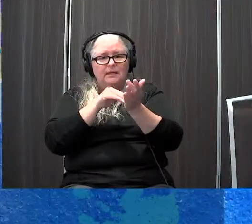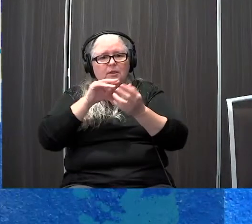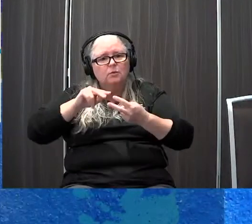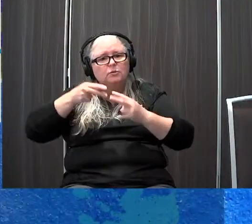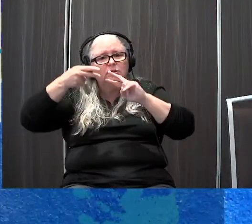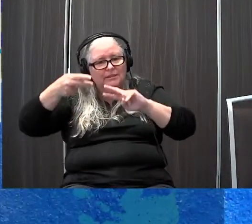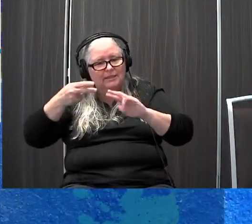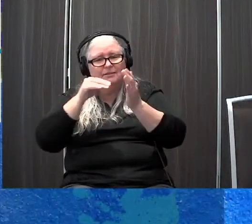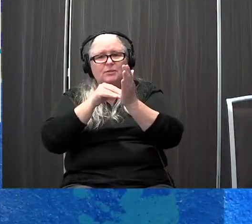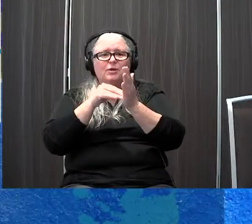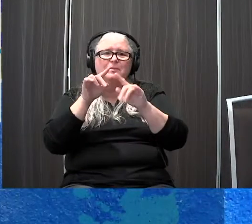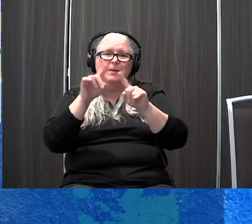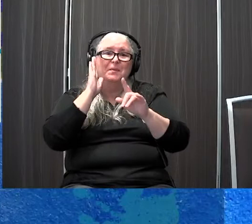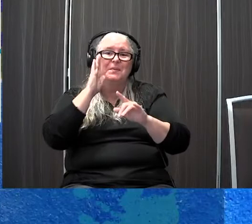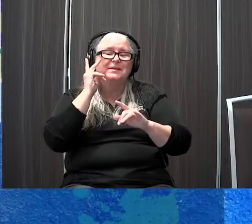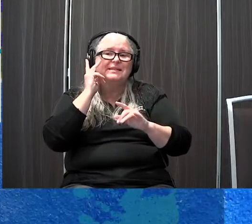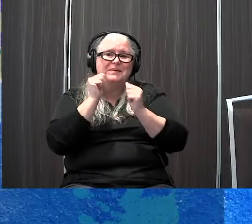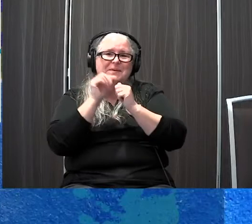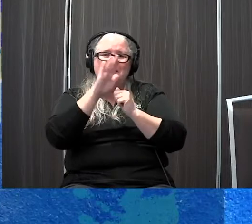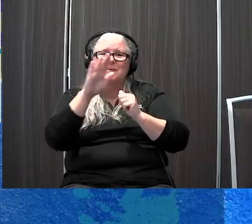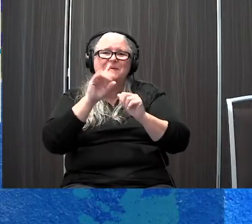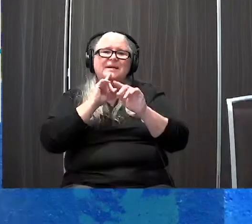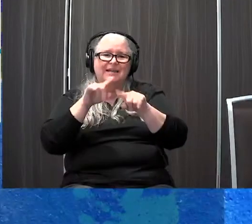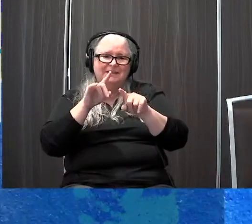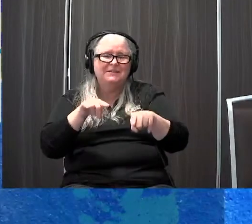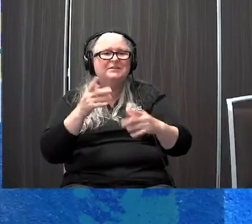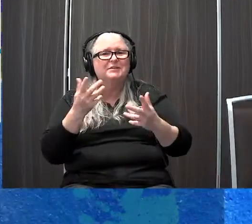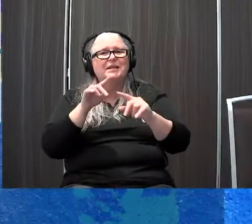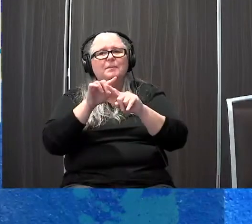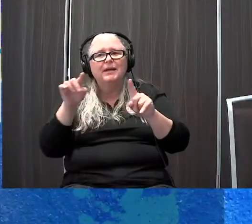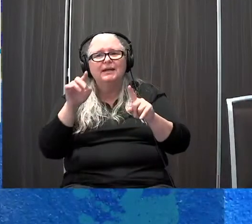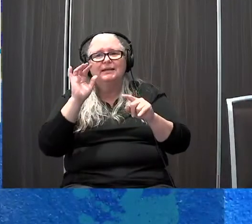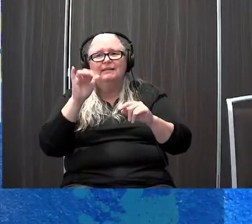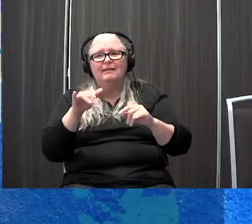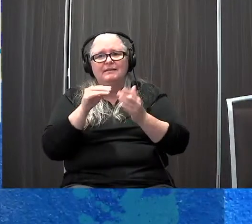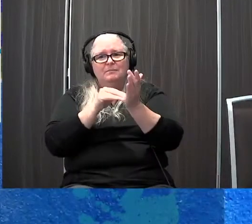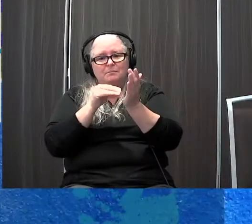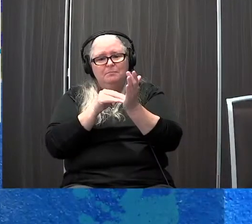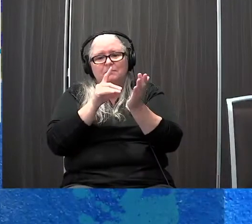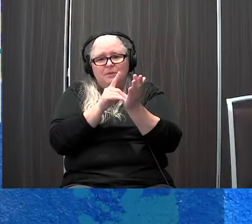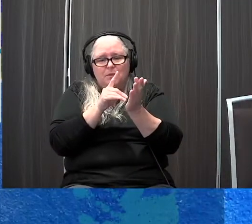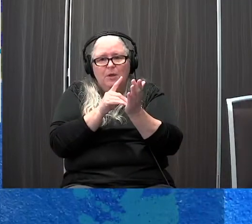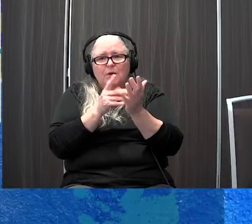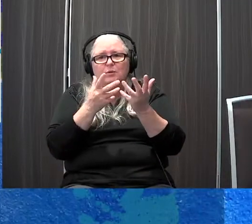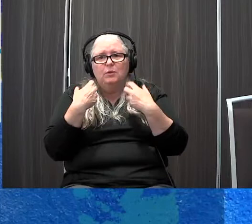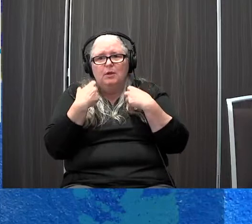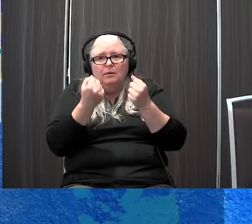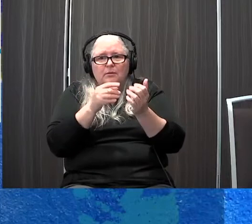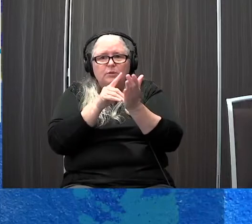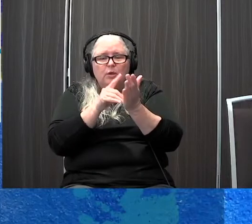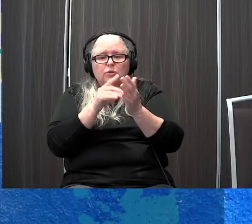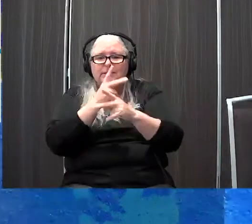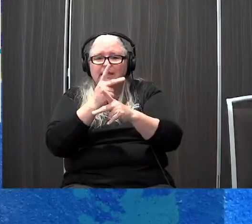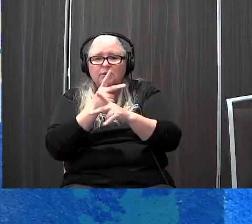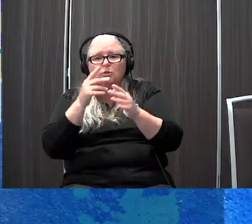poll. But a clinical geneticist is a medical doctor who takes care of children with rare disease.